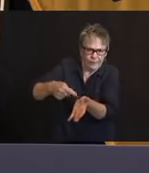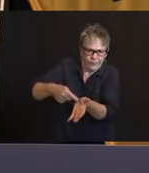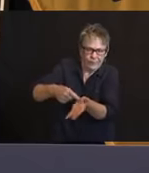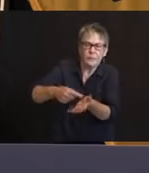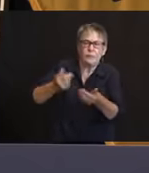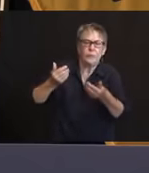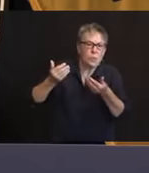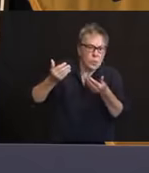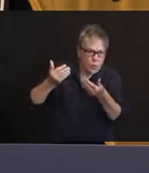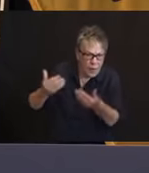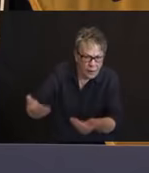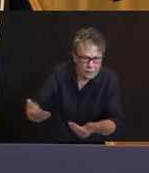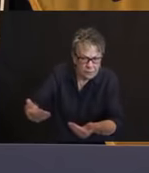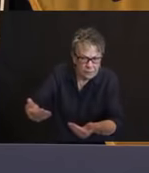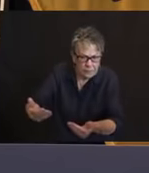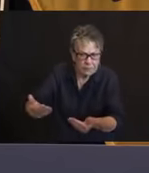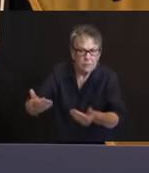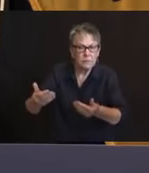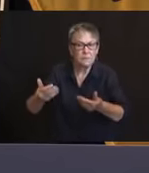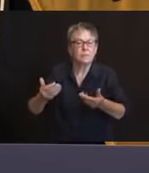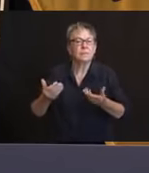in the trade, shovel ready.